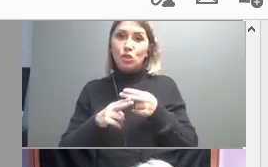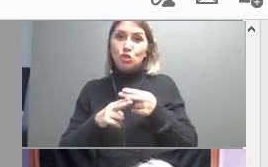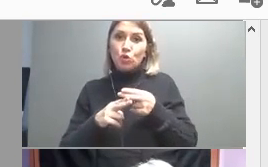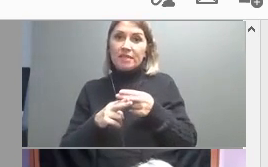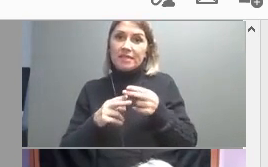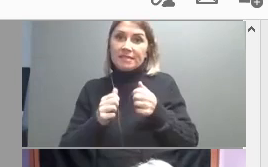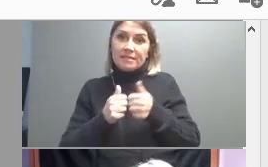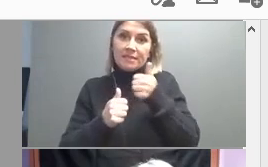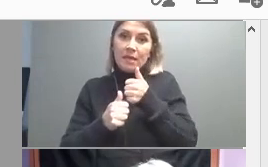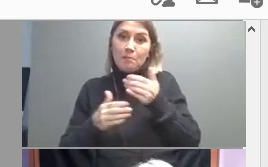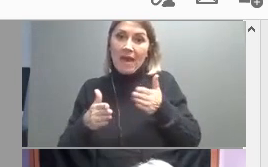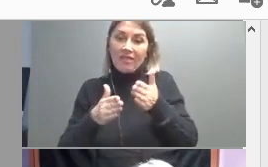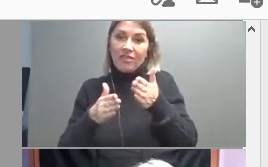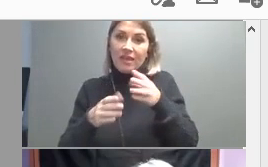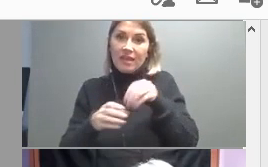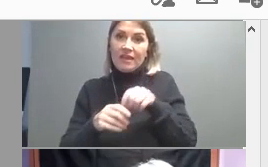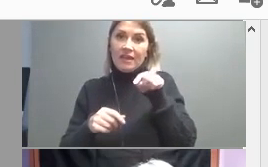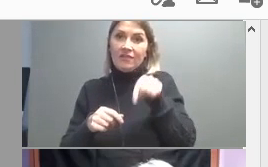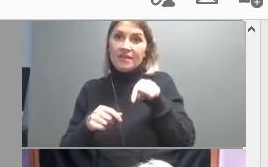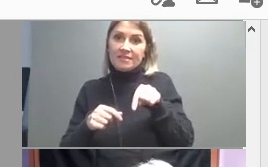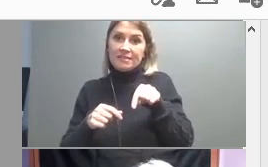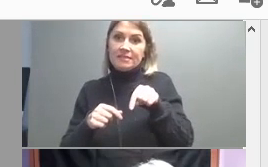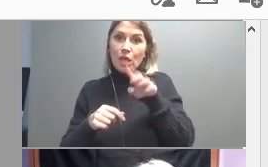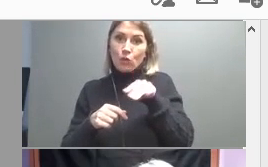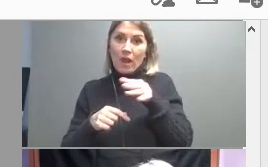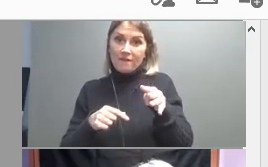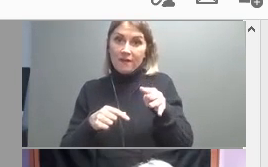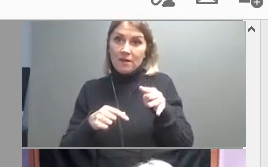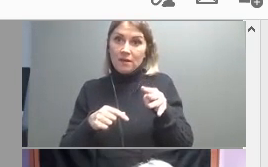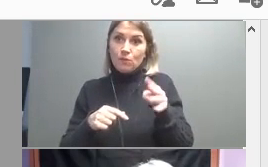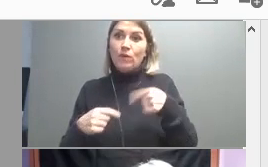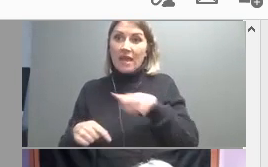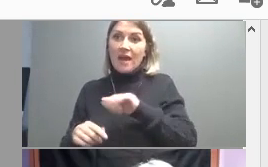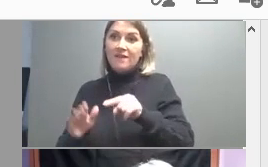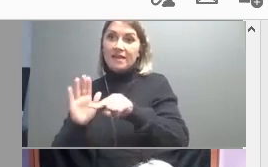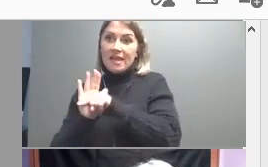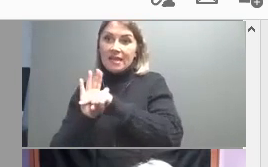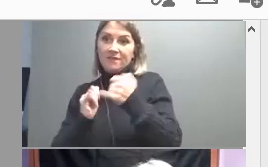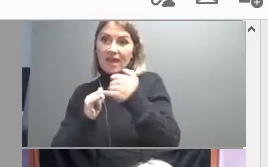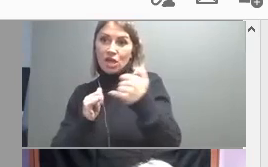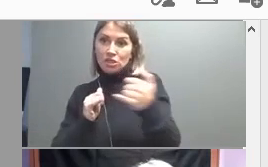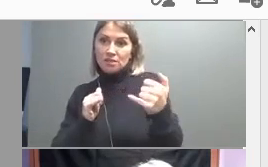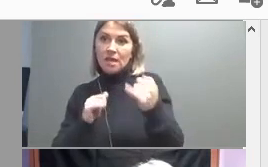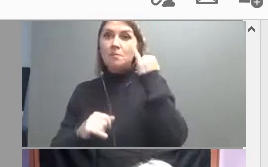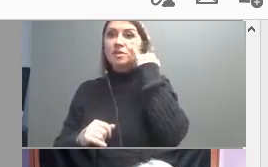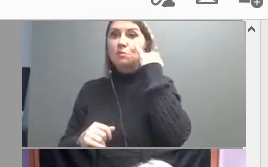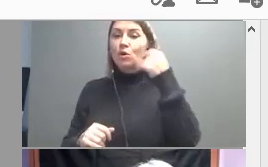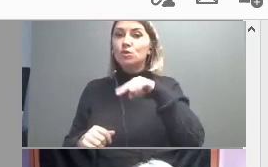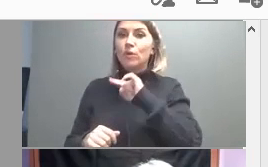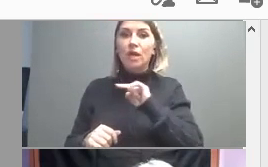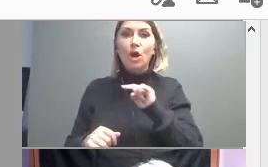path in this vertex, in this graph where we have negative edges. But let's say that we are hellbound on